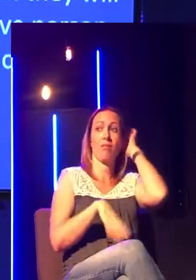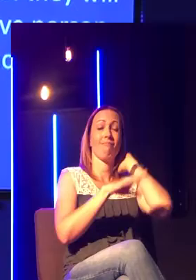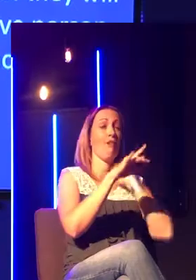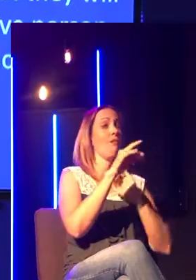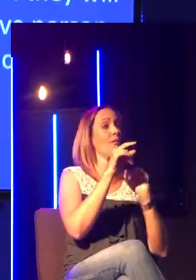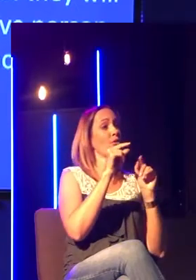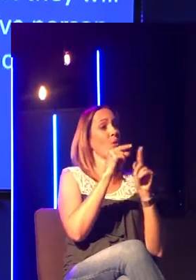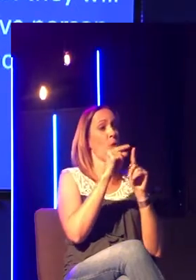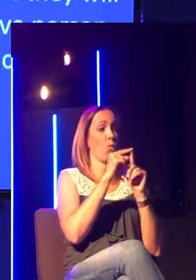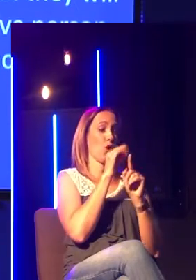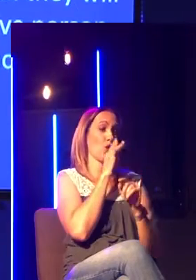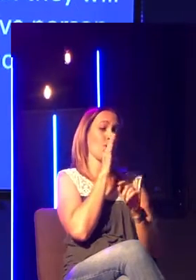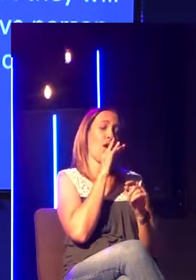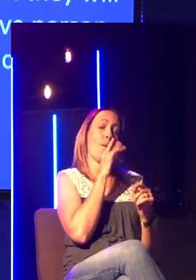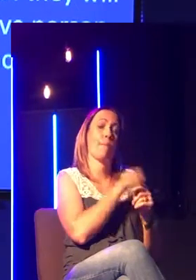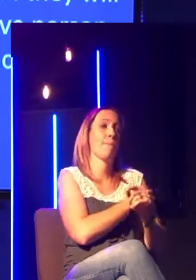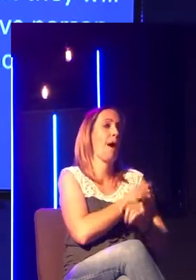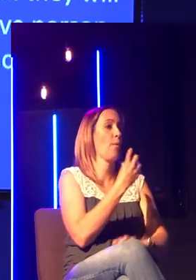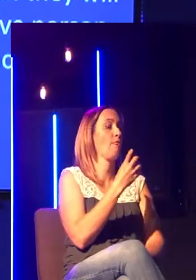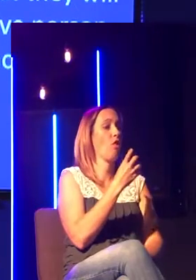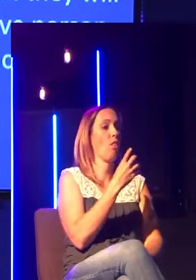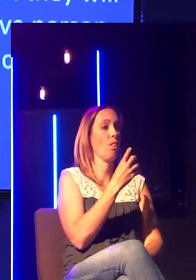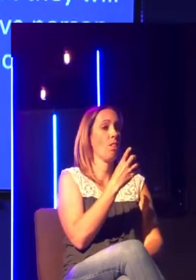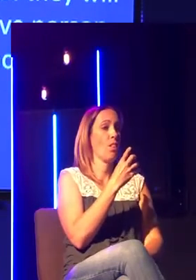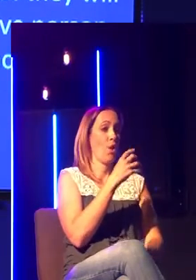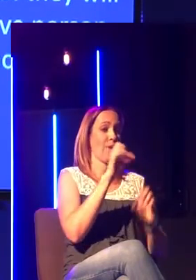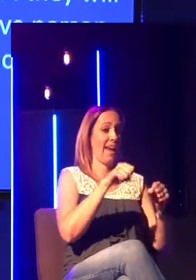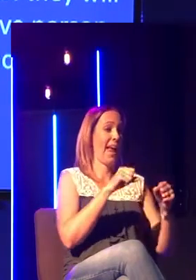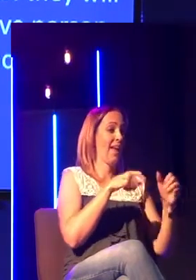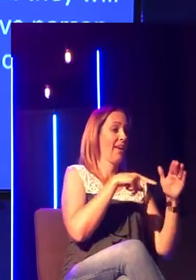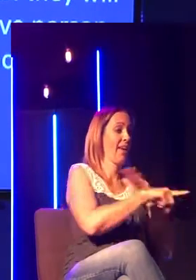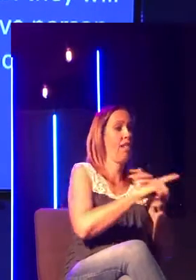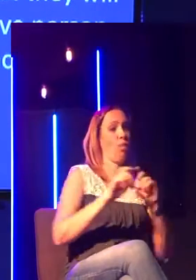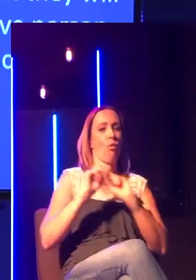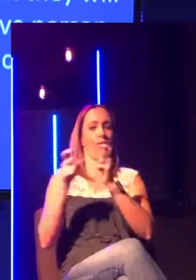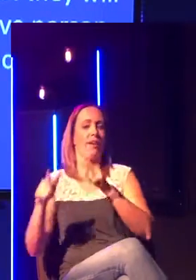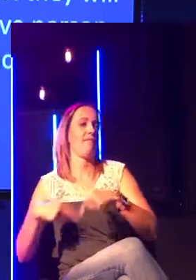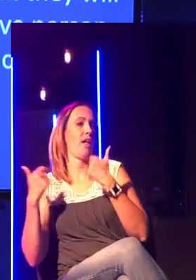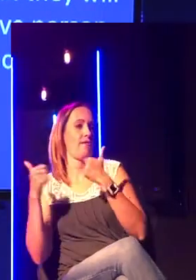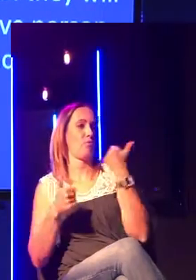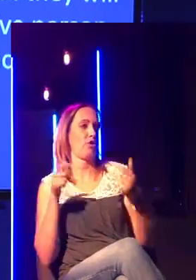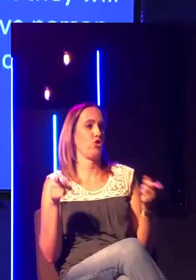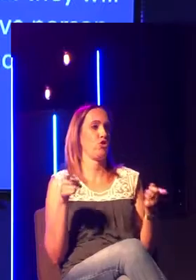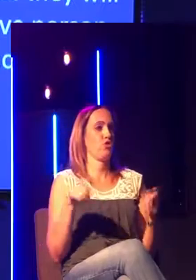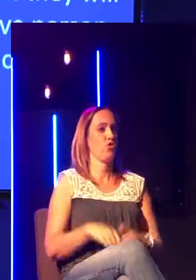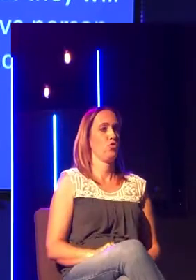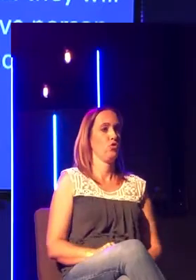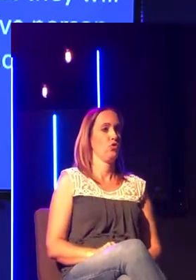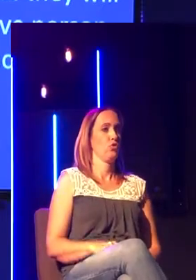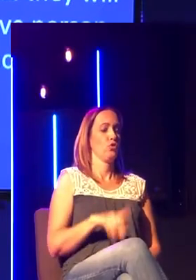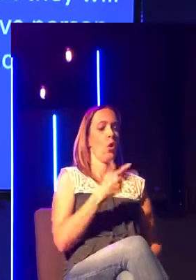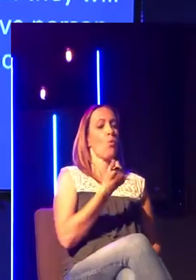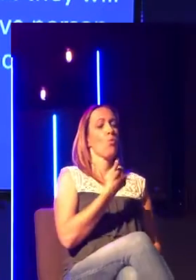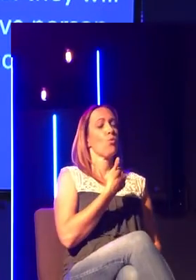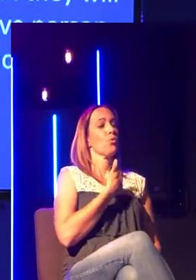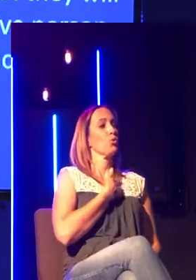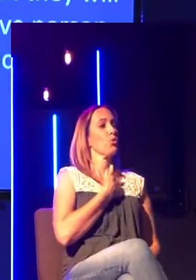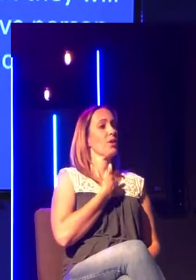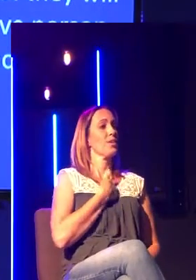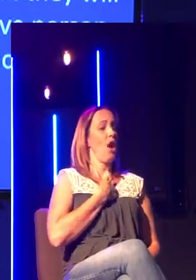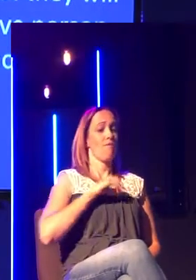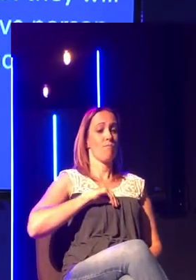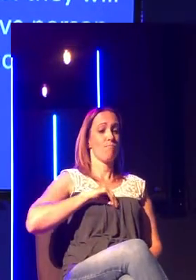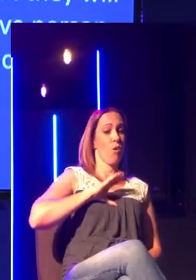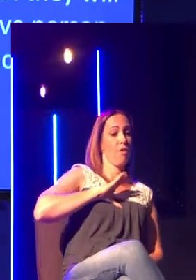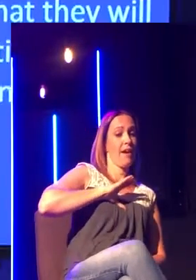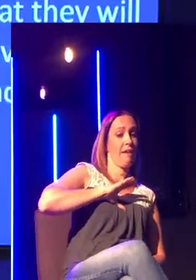talkative person will reap the consequences. So are you encouraging or discouraging yourself? Are you motivating or deflating